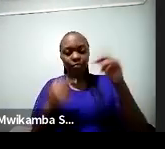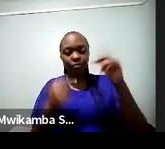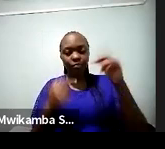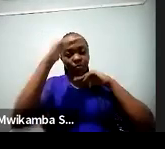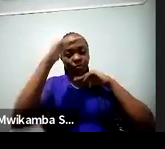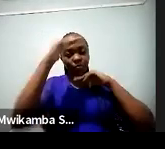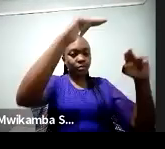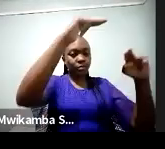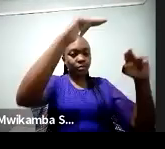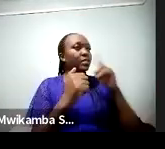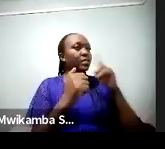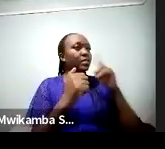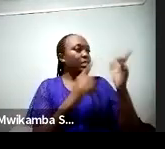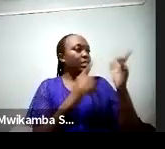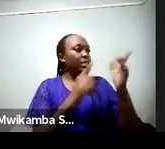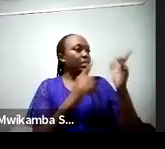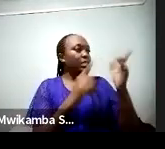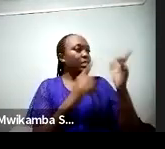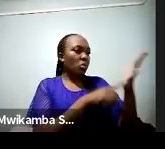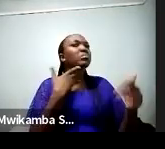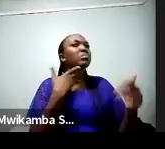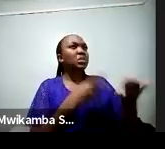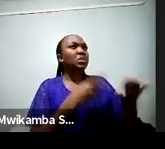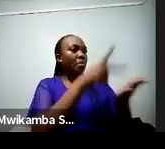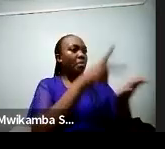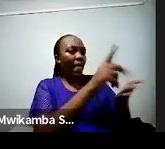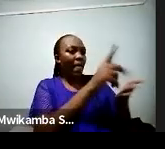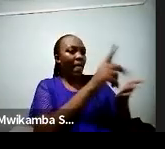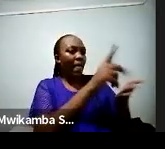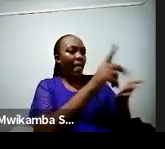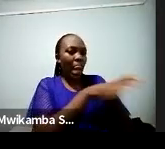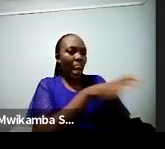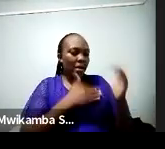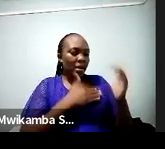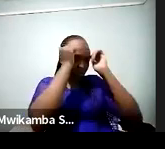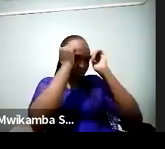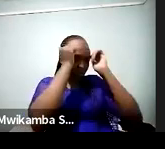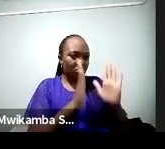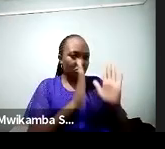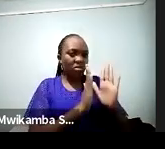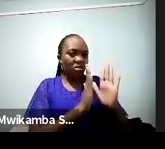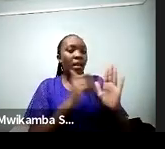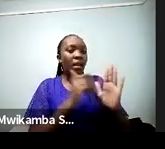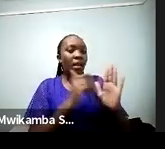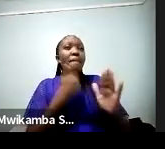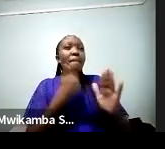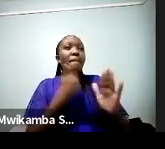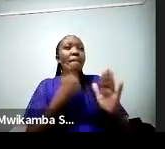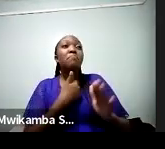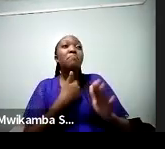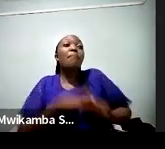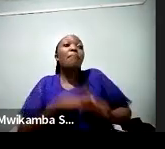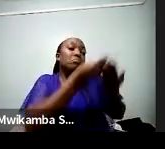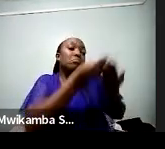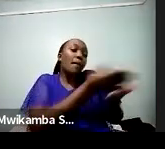of me paying my loan or my student loan, I'm returning my diploma certificate or my degree certificate because it